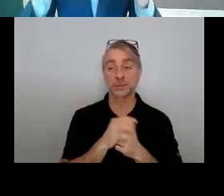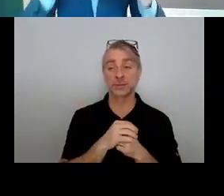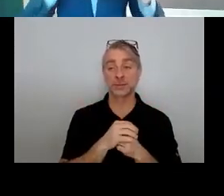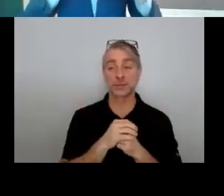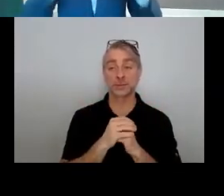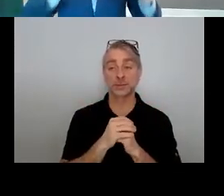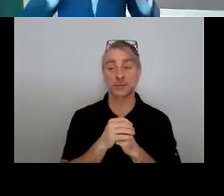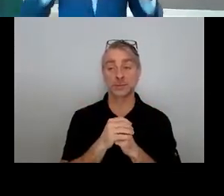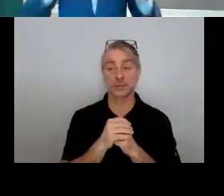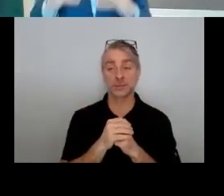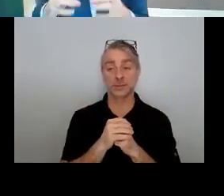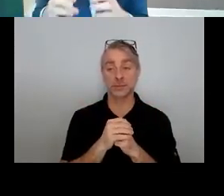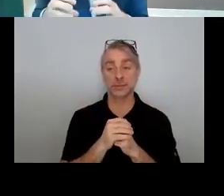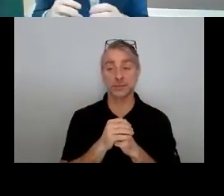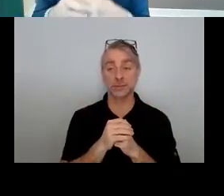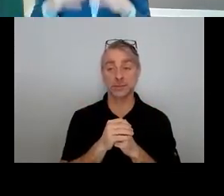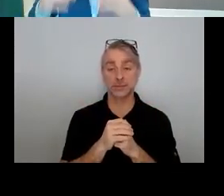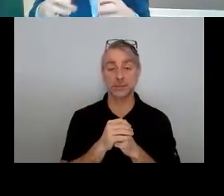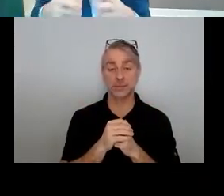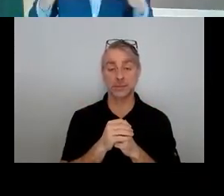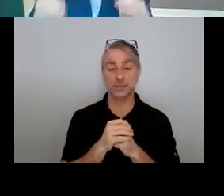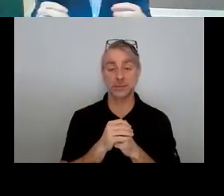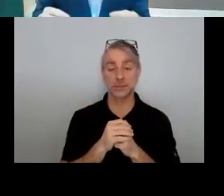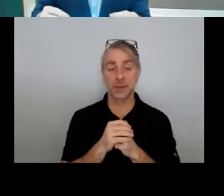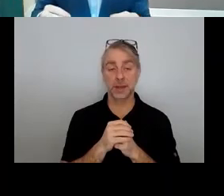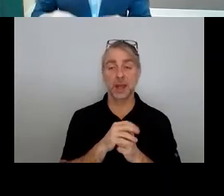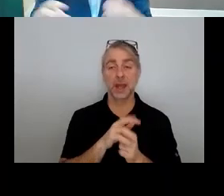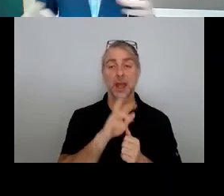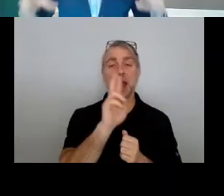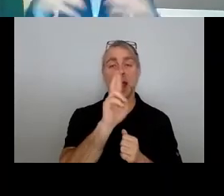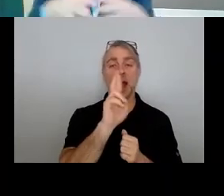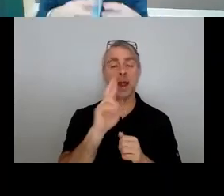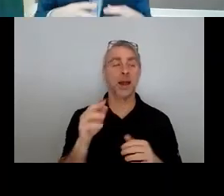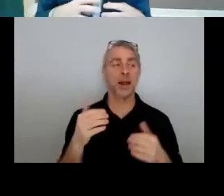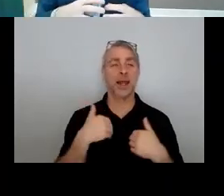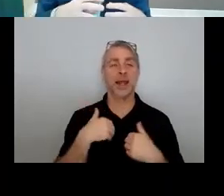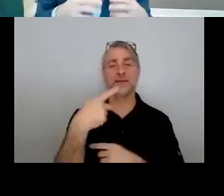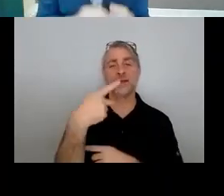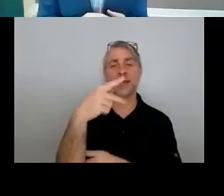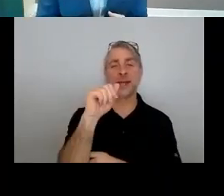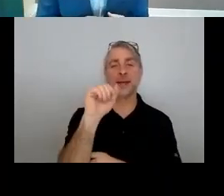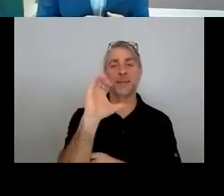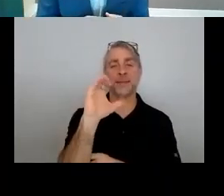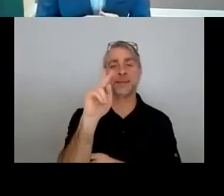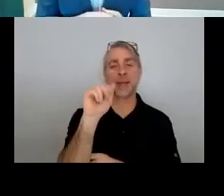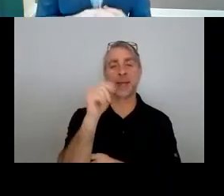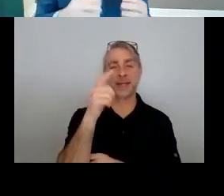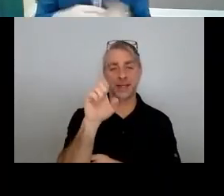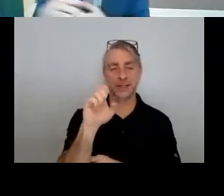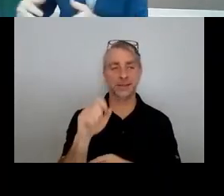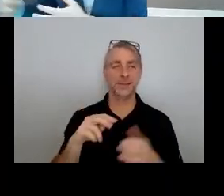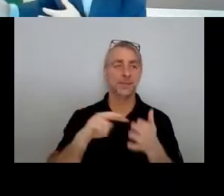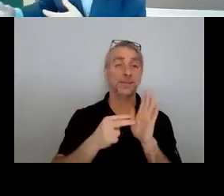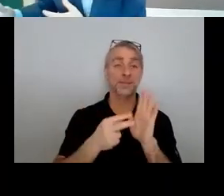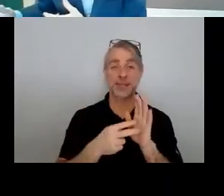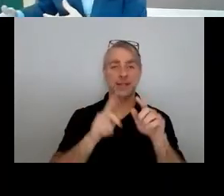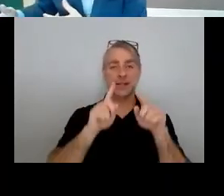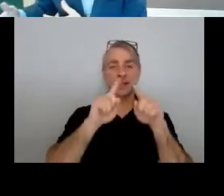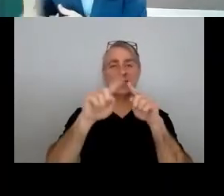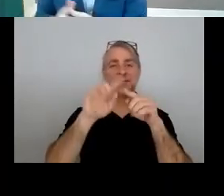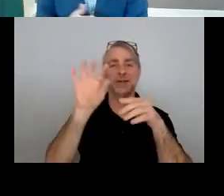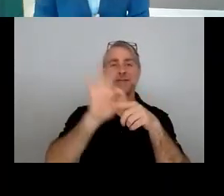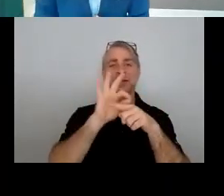there are little packages, what R calls packages, which are basically groups of functionality that allow you to do